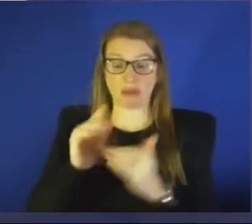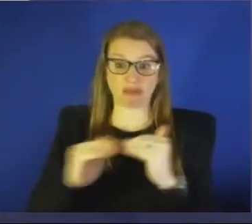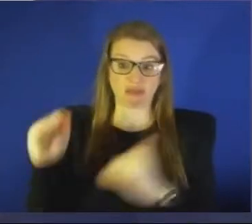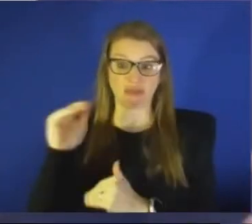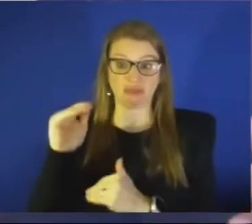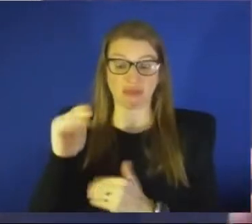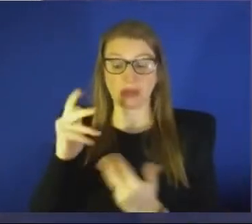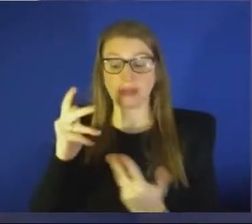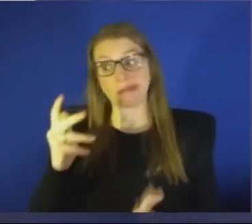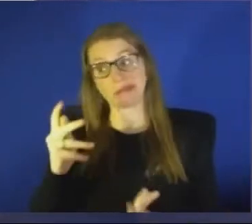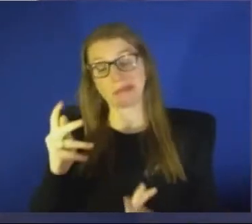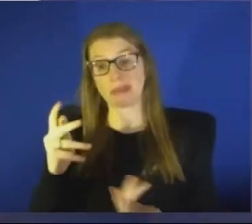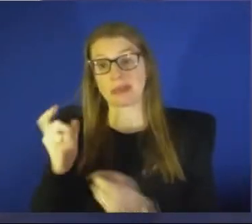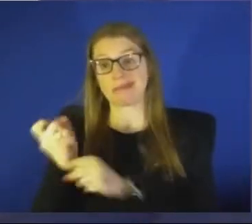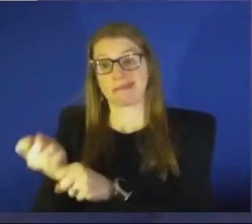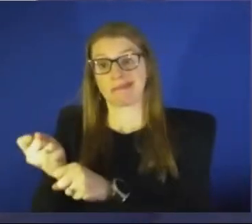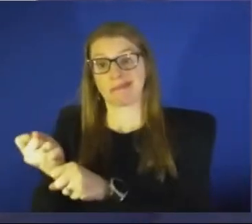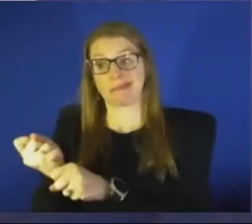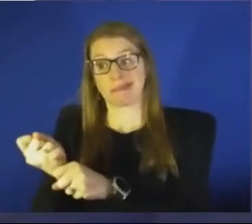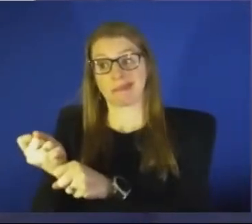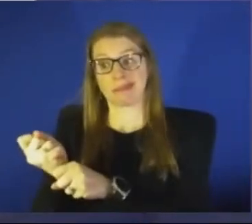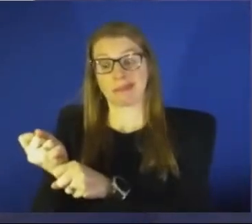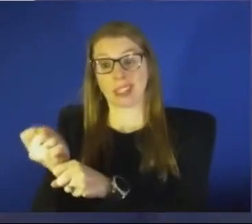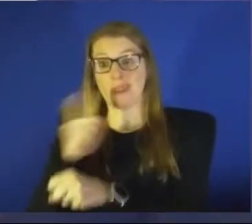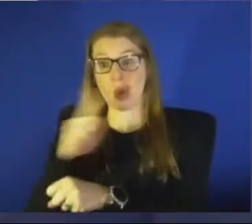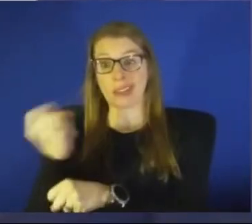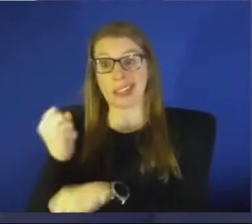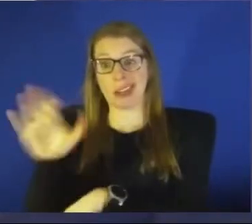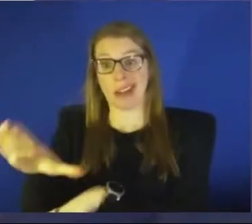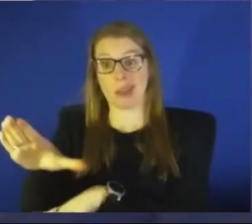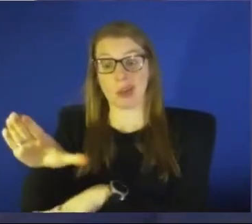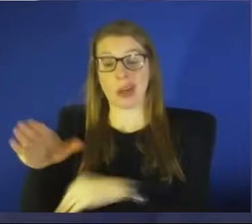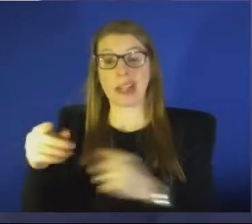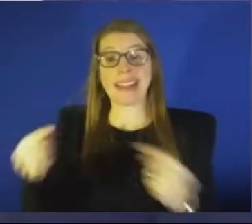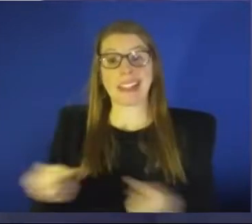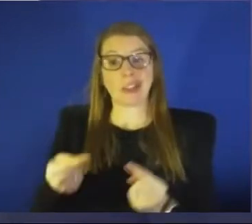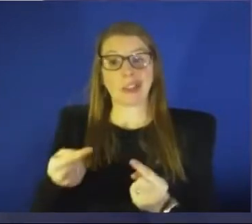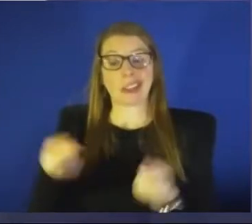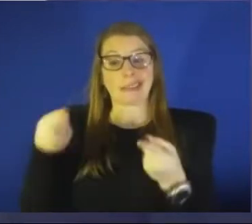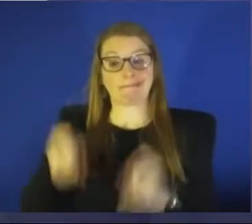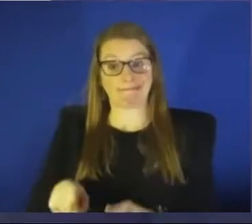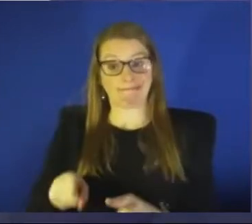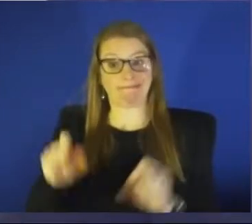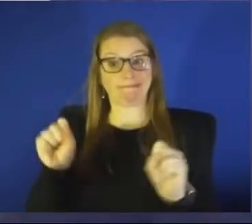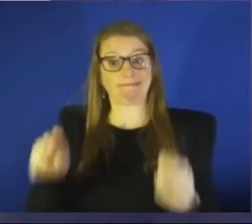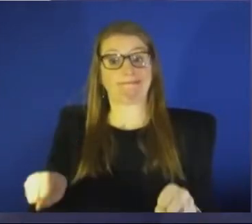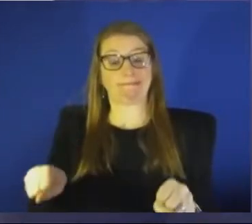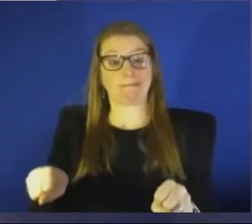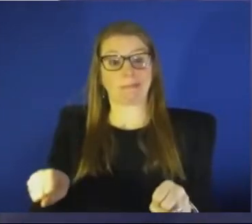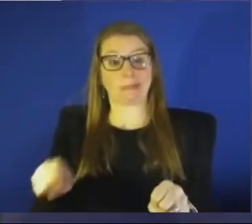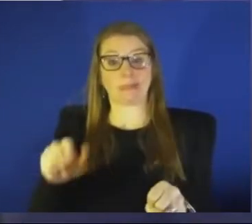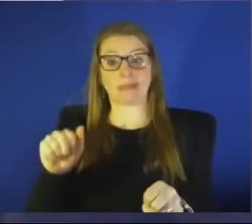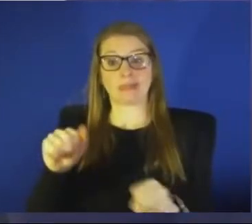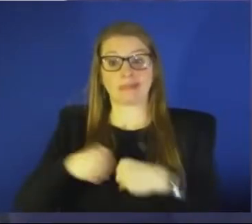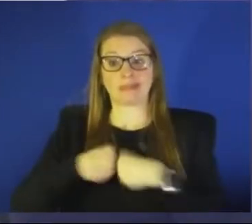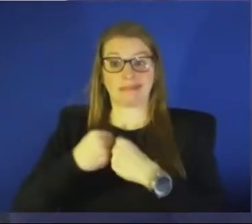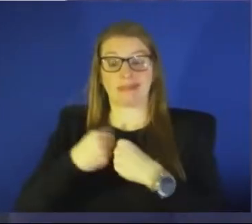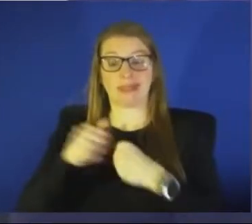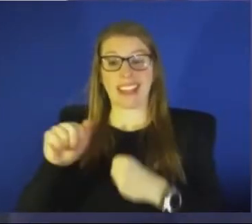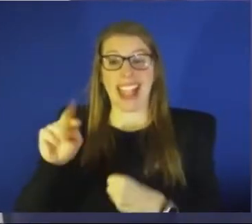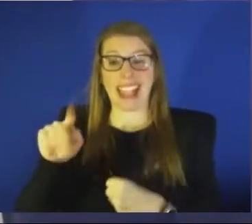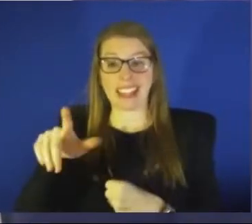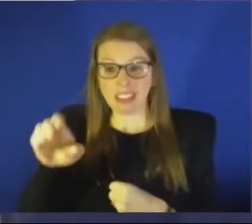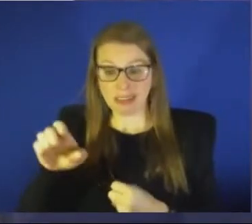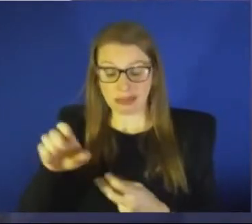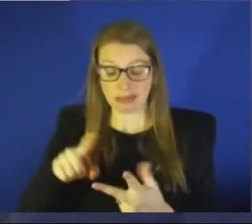from 0 to 60, those are when those injuries occur. And you get the ankle sprains, the knee injuries, the Achilles injuries, the